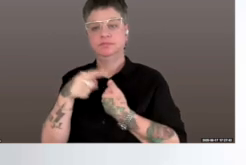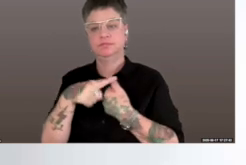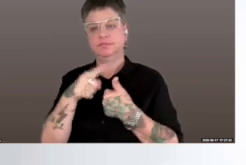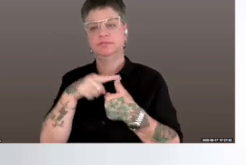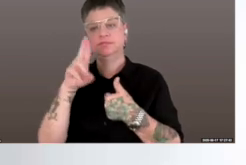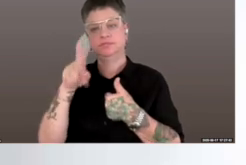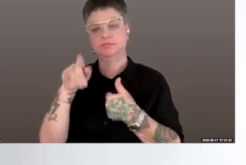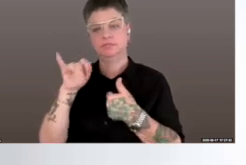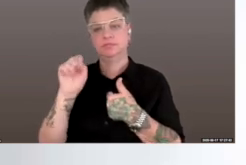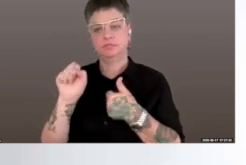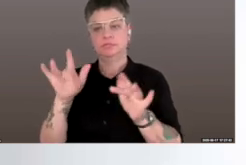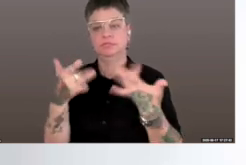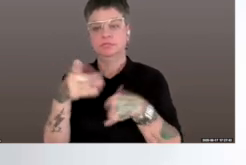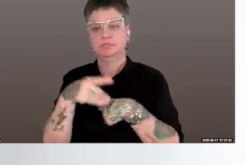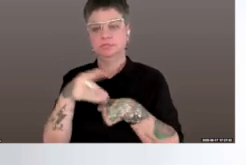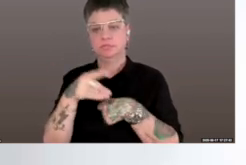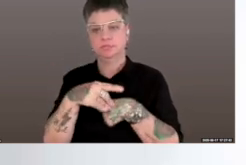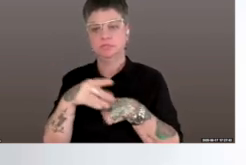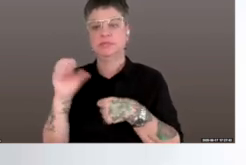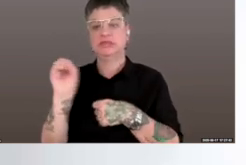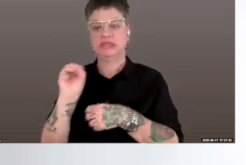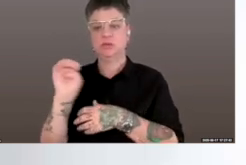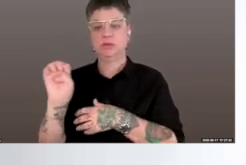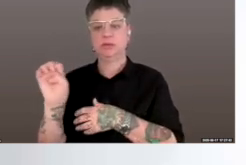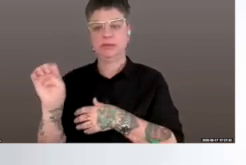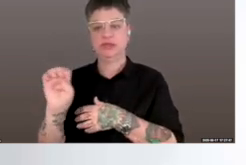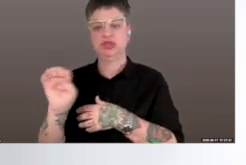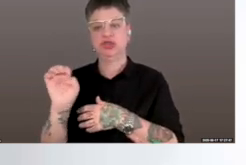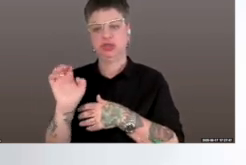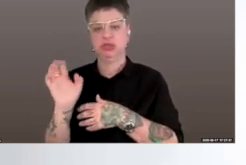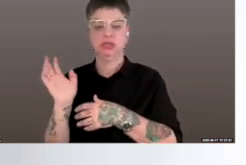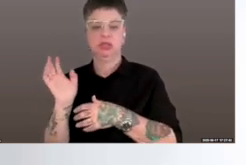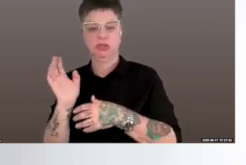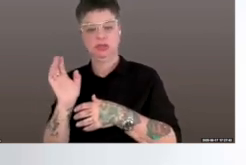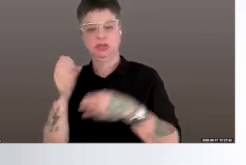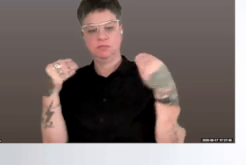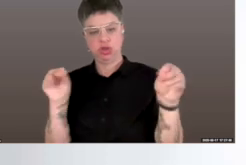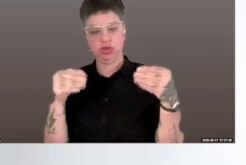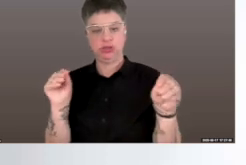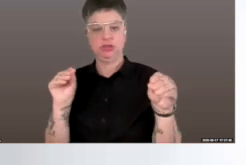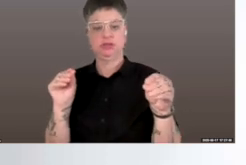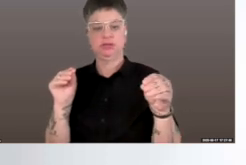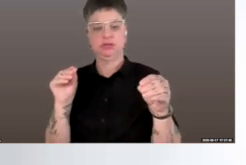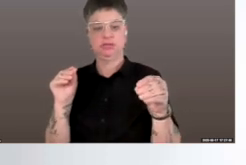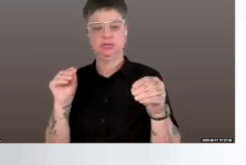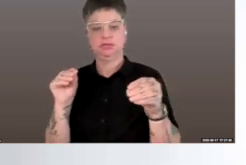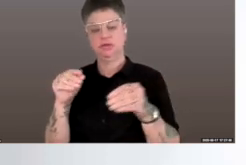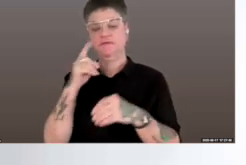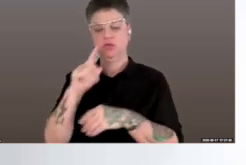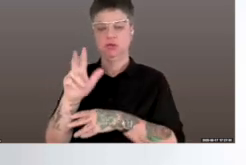Project. The mobility projects were not allocated funds in this fiscal year for